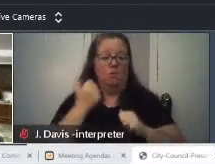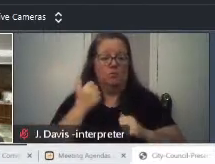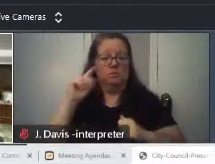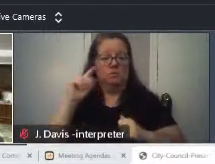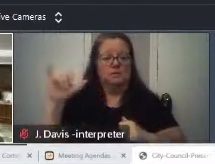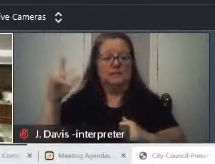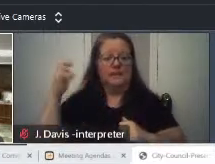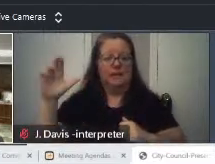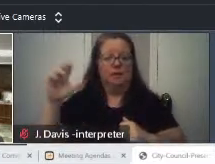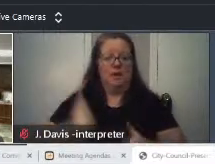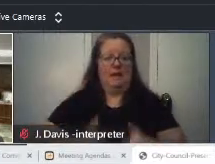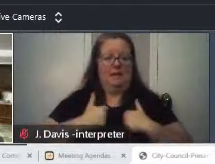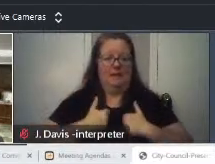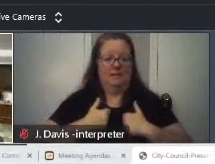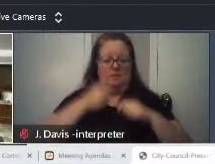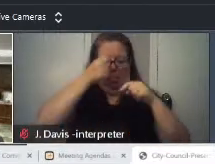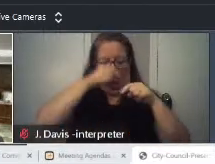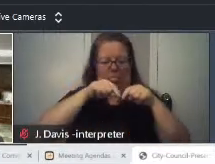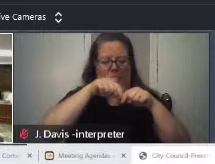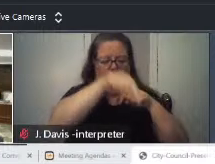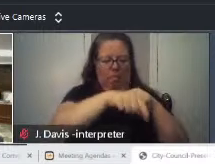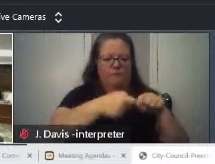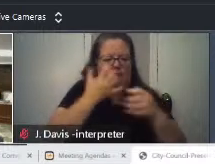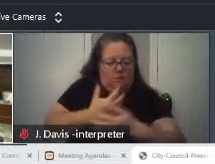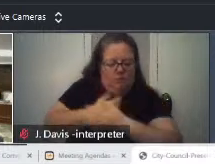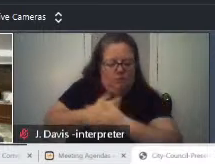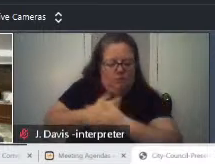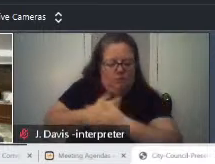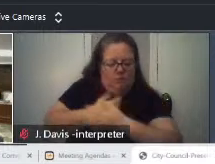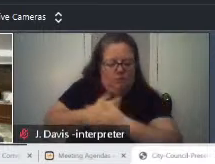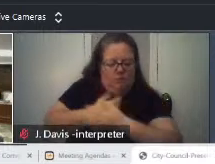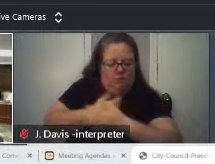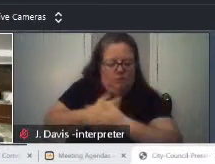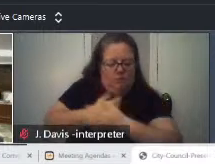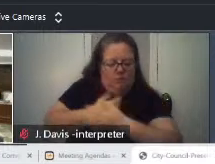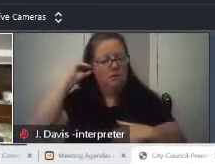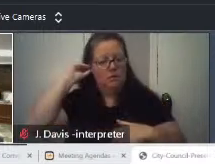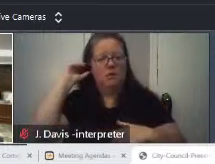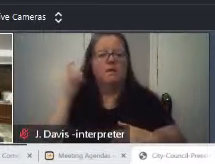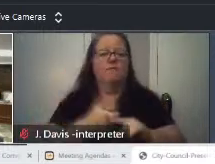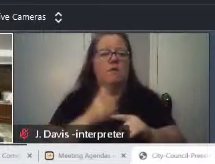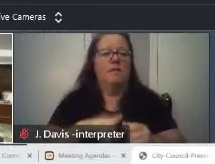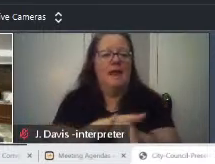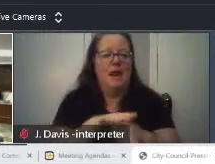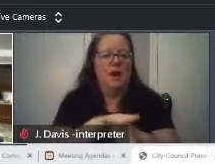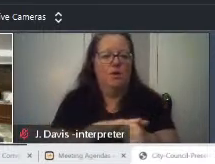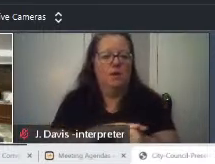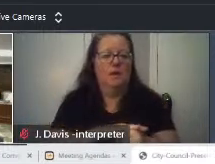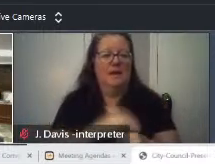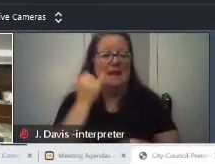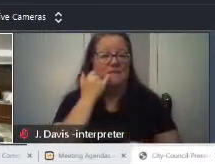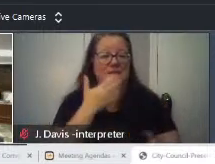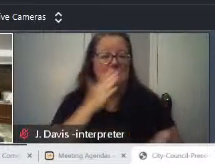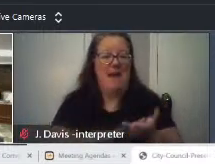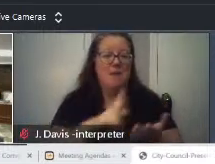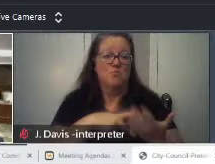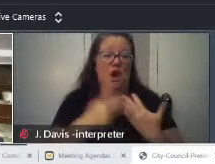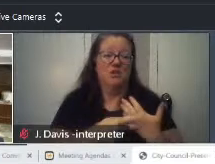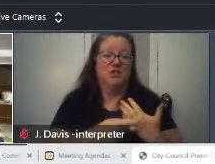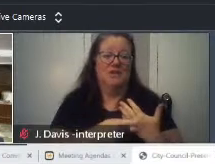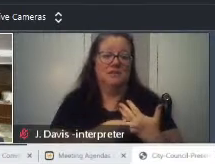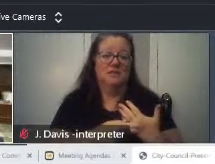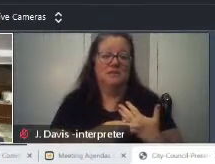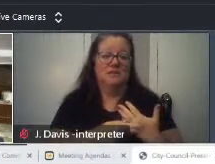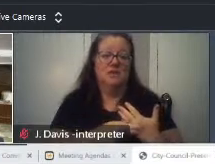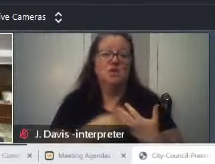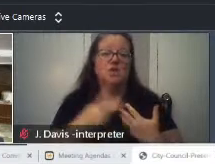you live, I think, 1,000 feet from this project. More or less. So you deliver a bad project, you're going